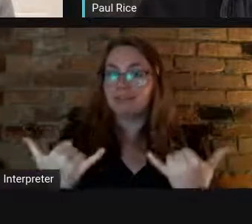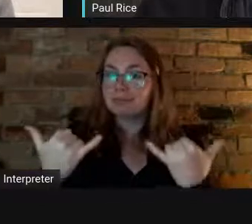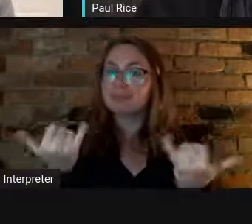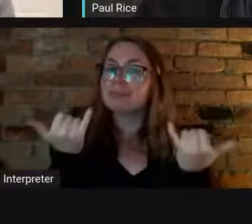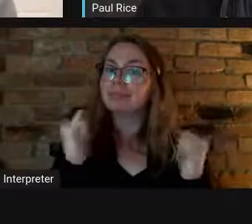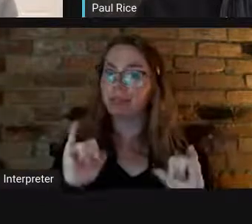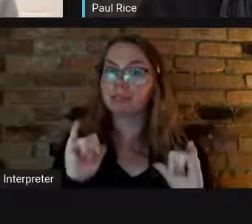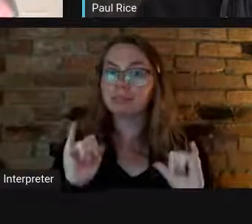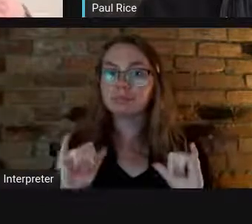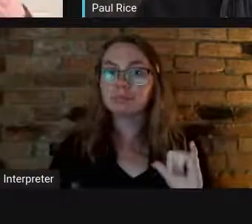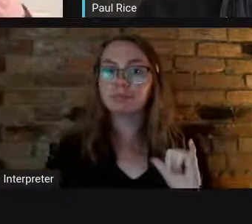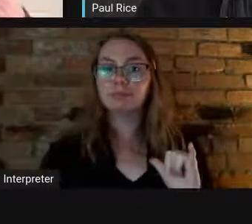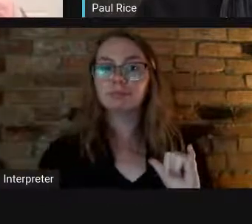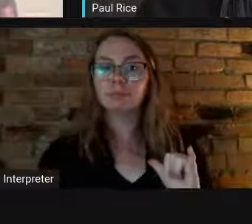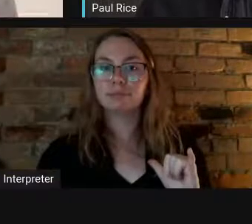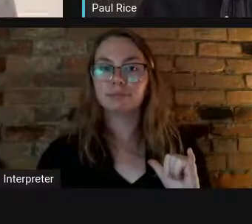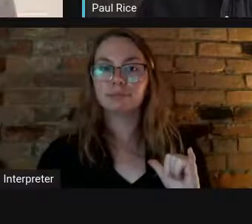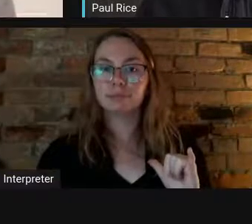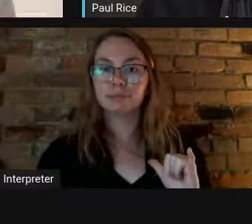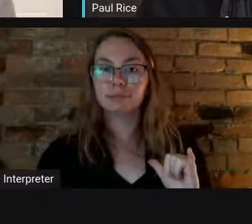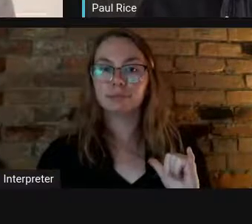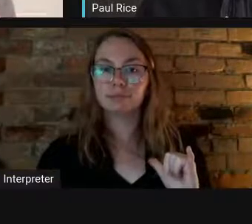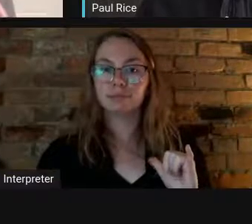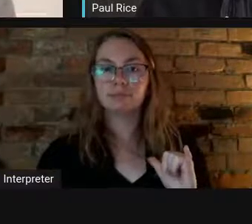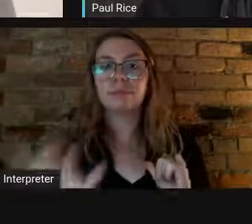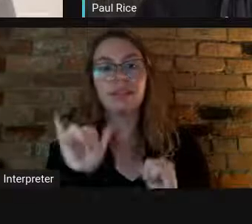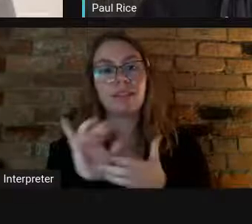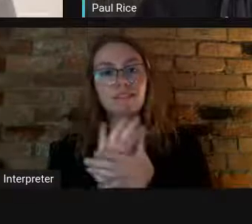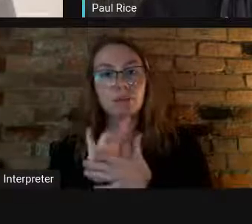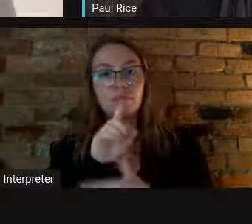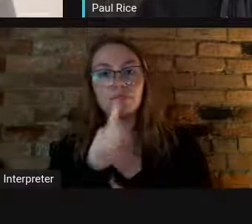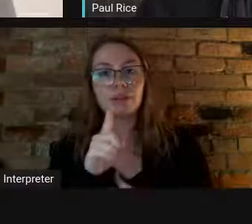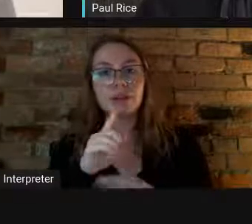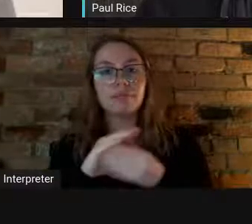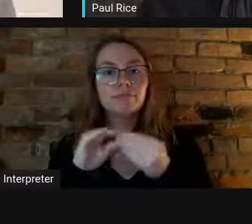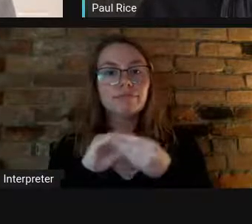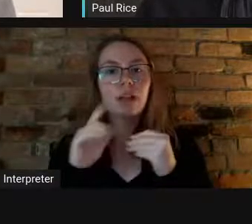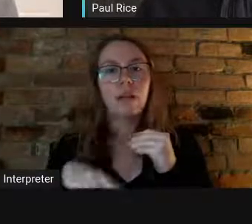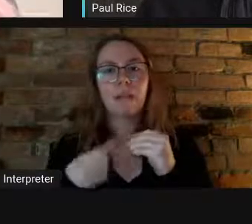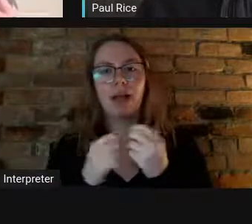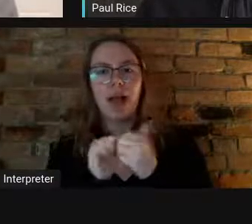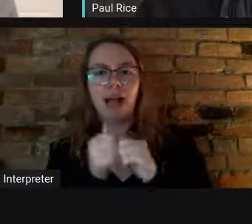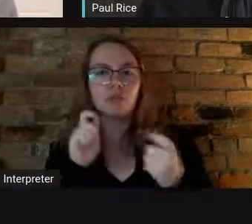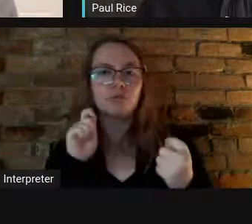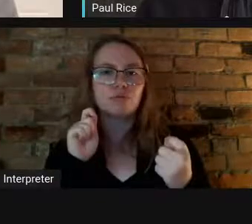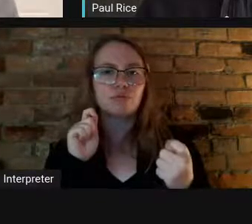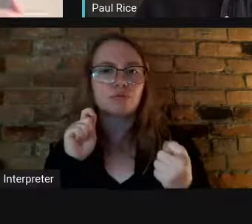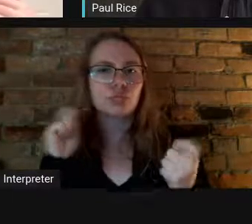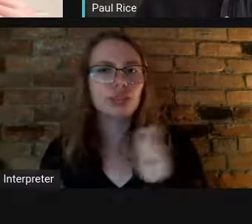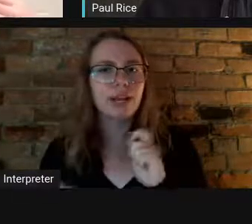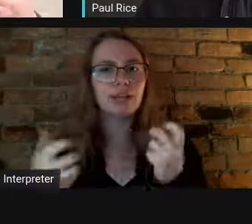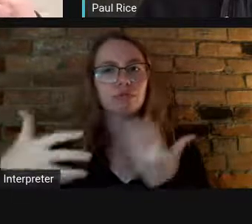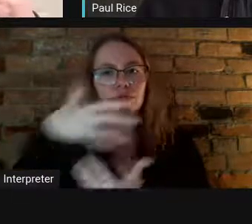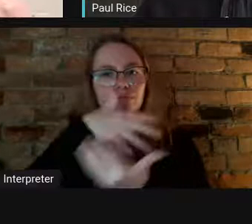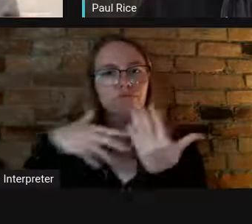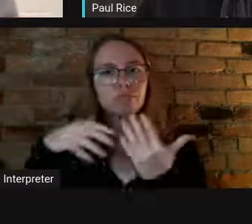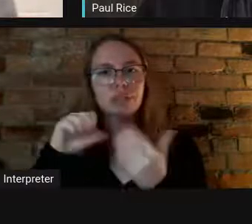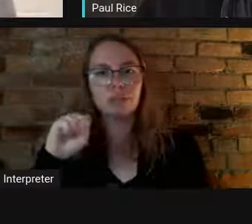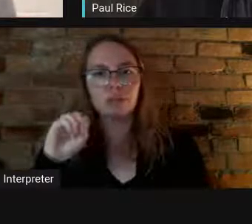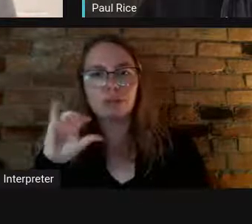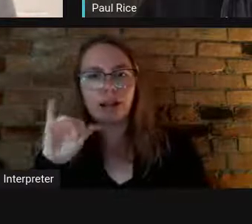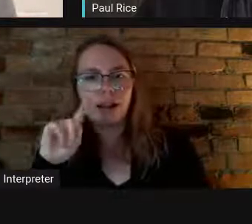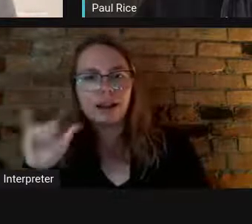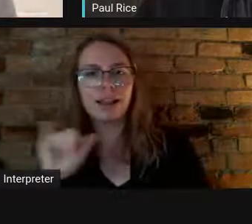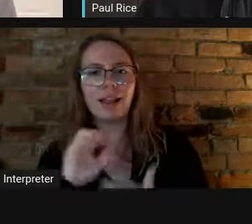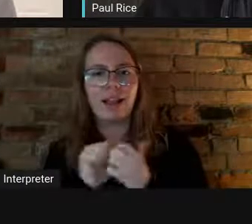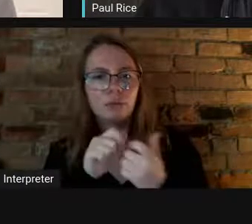about how, you know, this film really tells the story of how you create social change and how you, you know, turn the